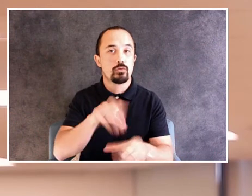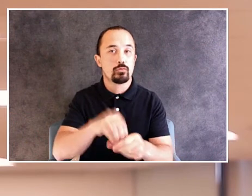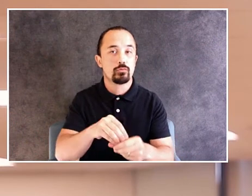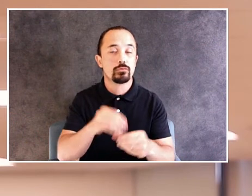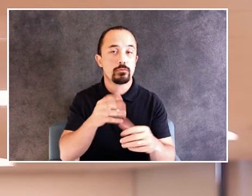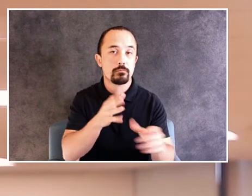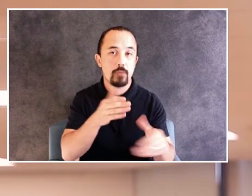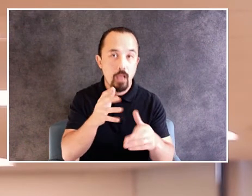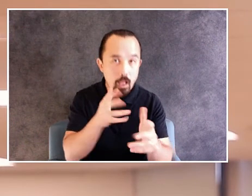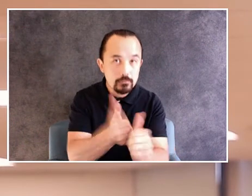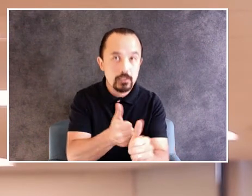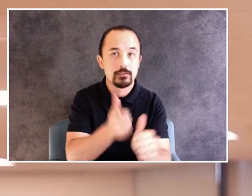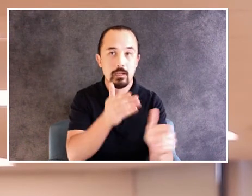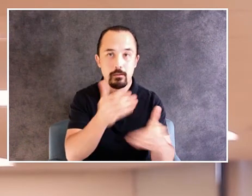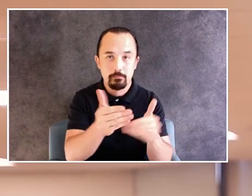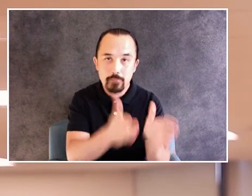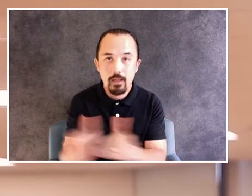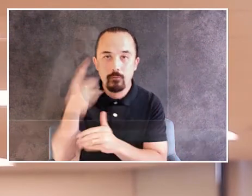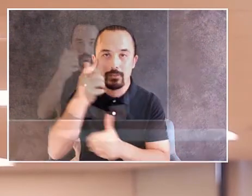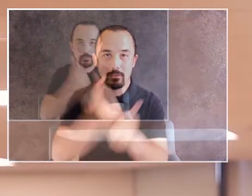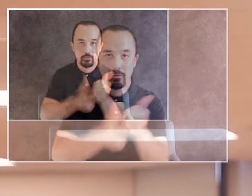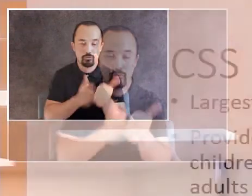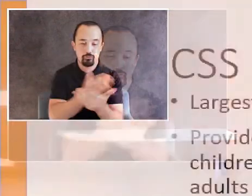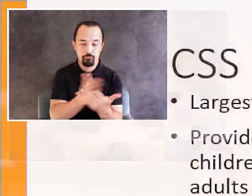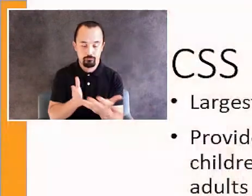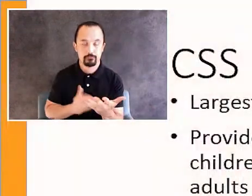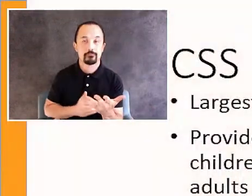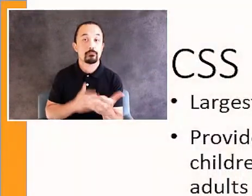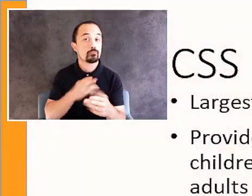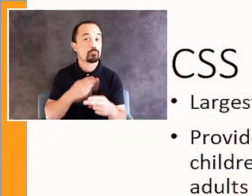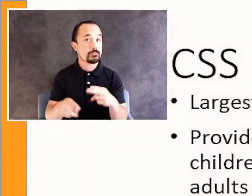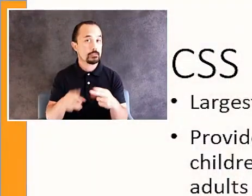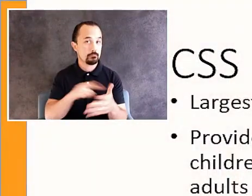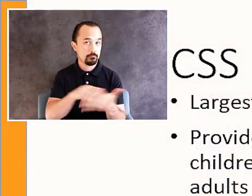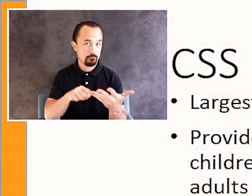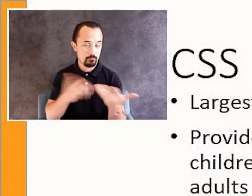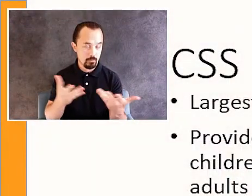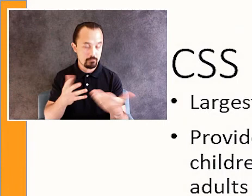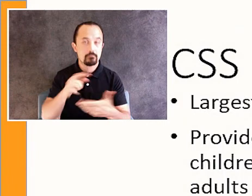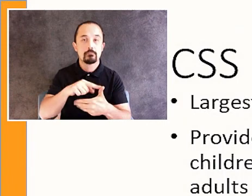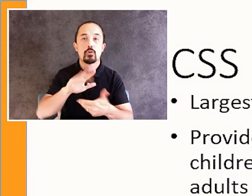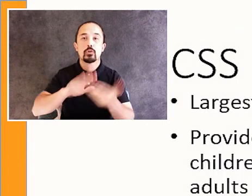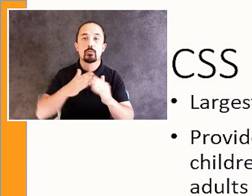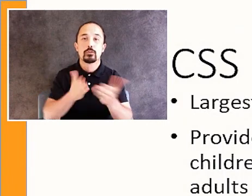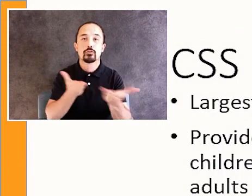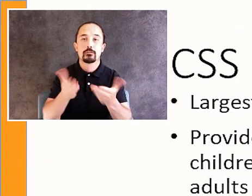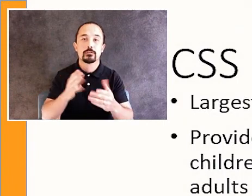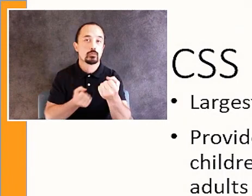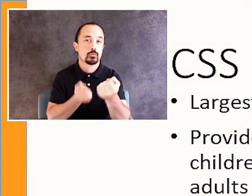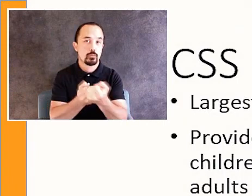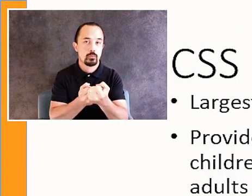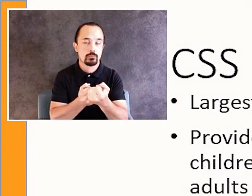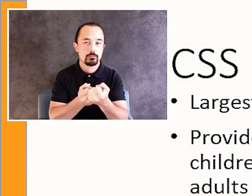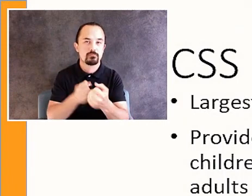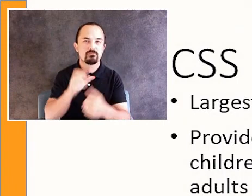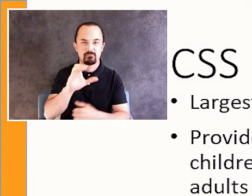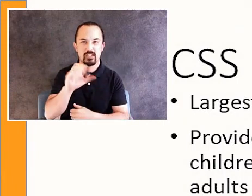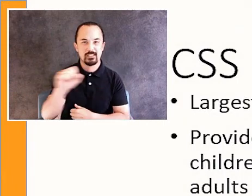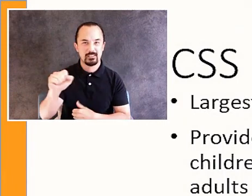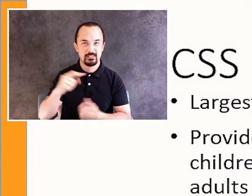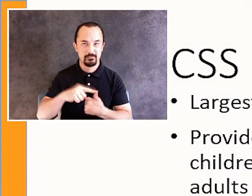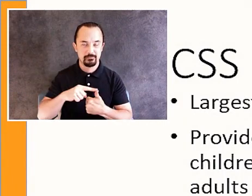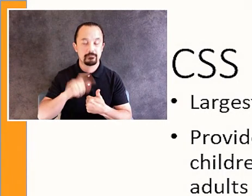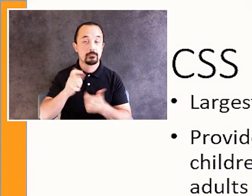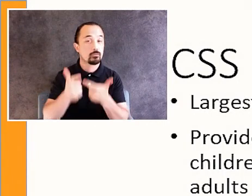the components. Briefly, the components are: Community Services and Supports, otherwise known as CSS, is